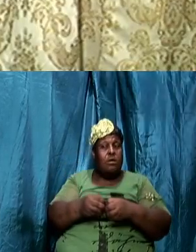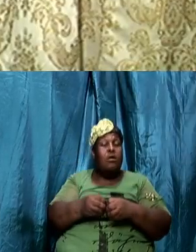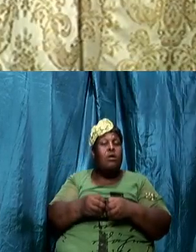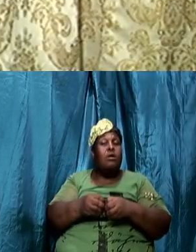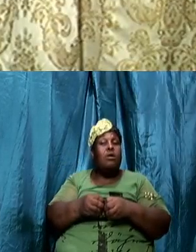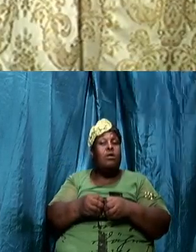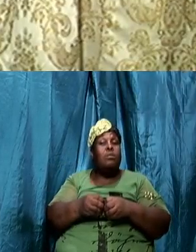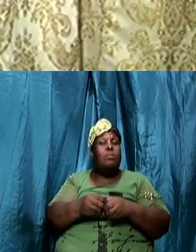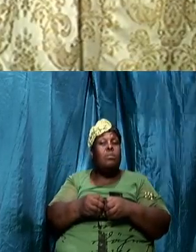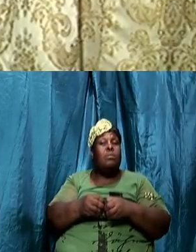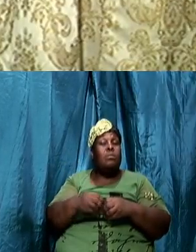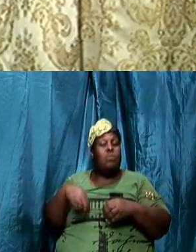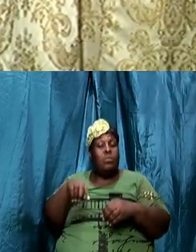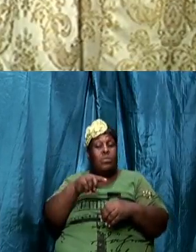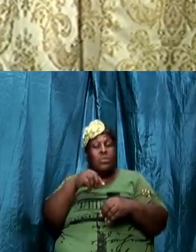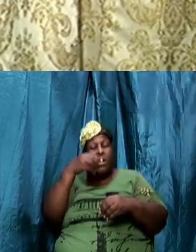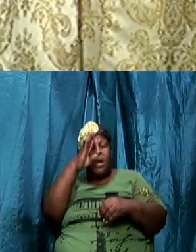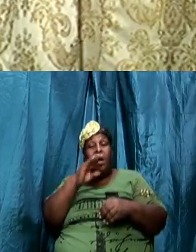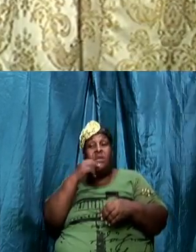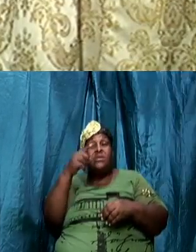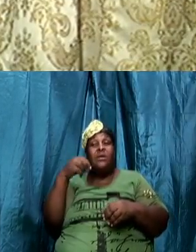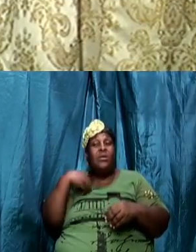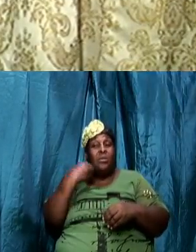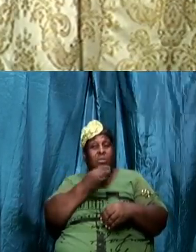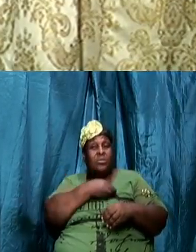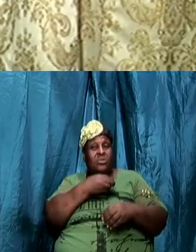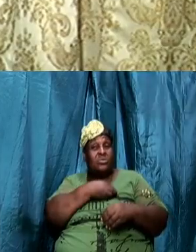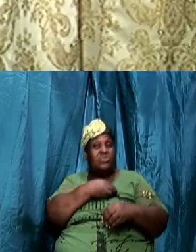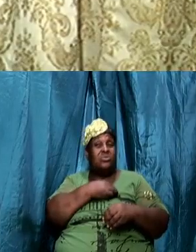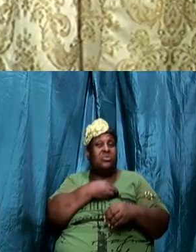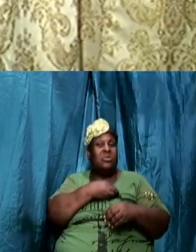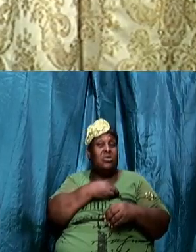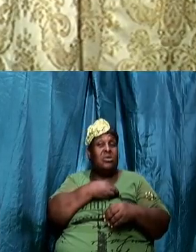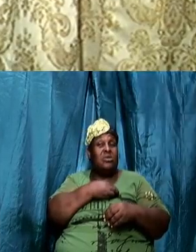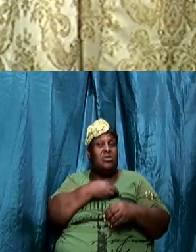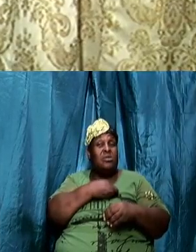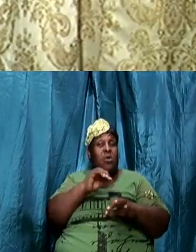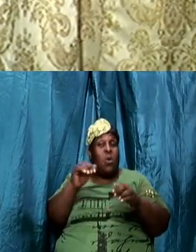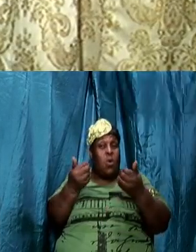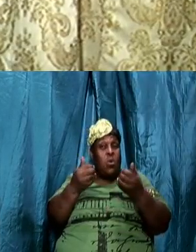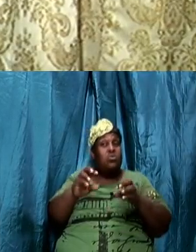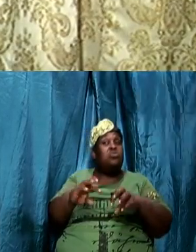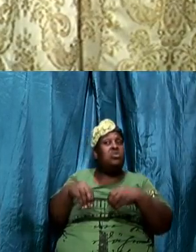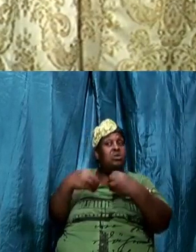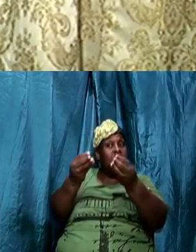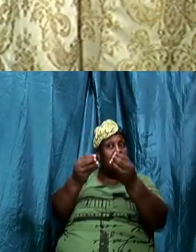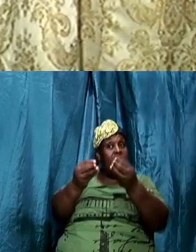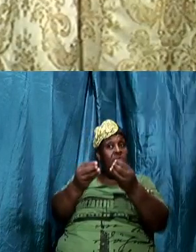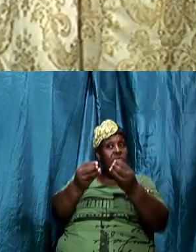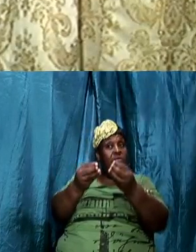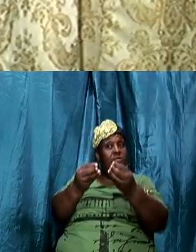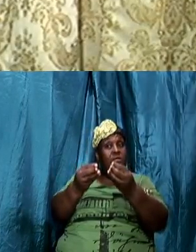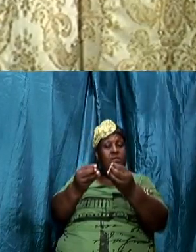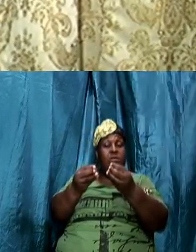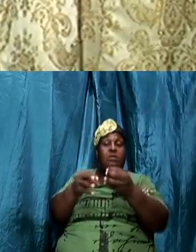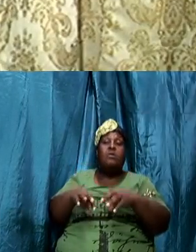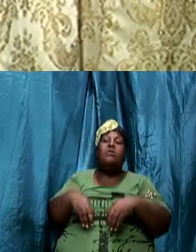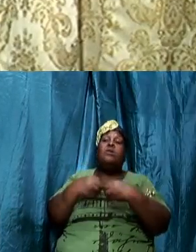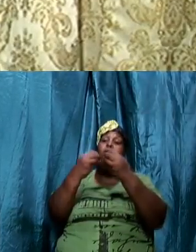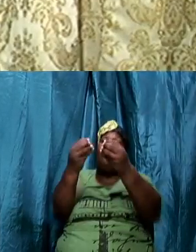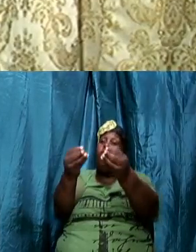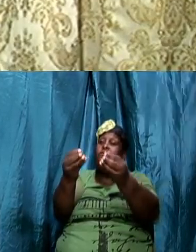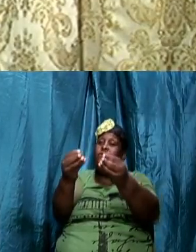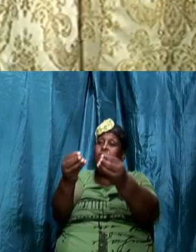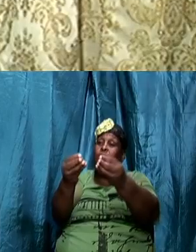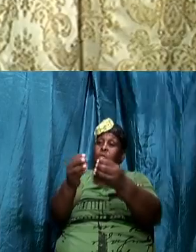reason, we don't understand the word and look at the principles of things and know that we just can't